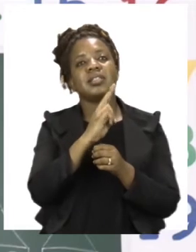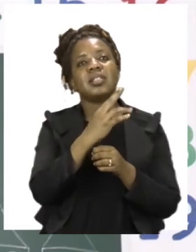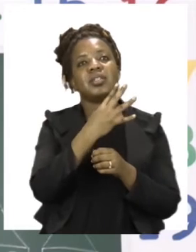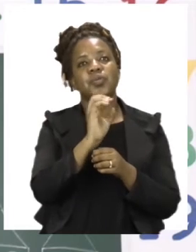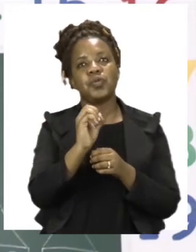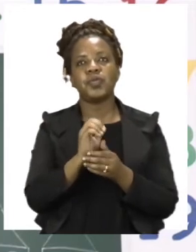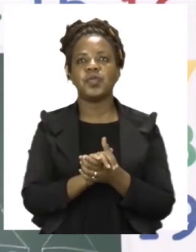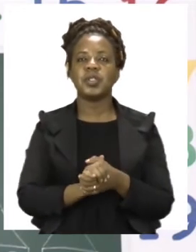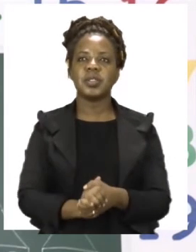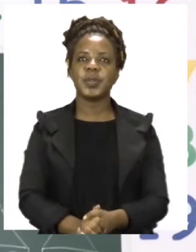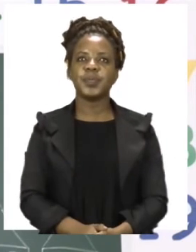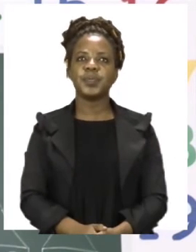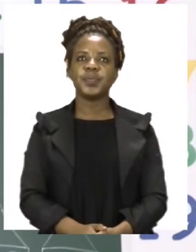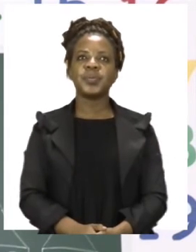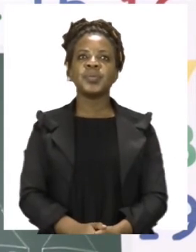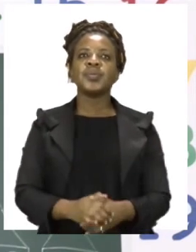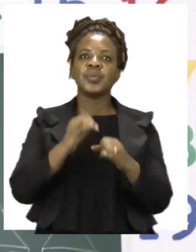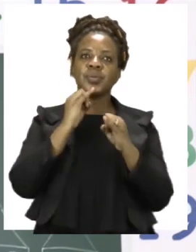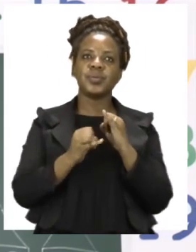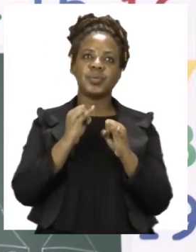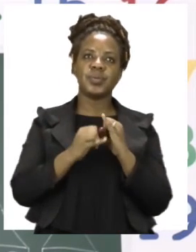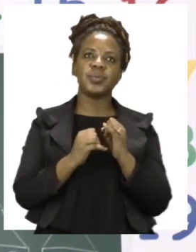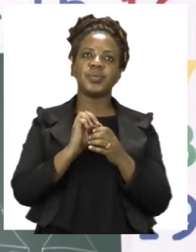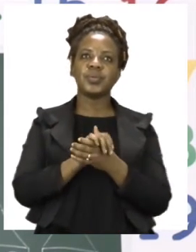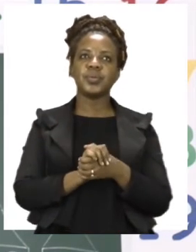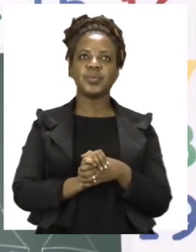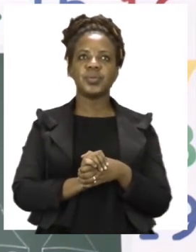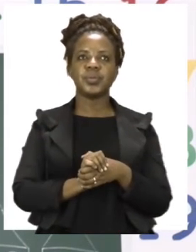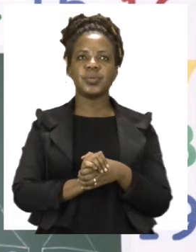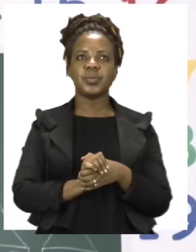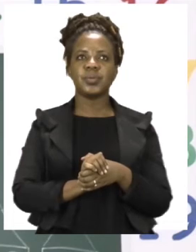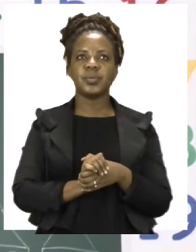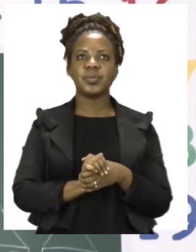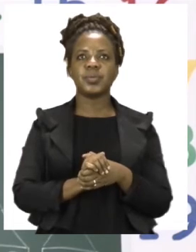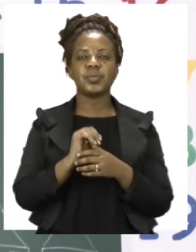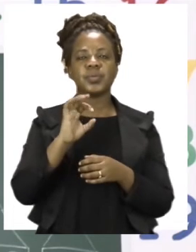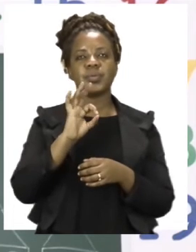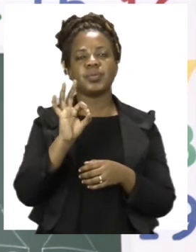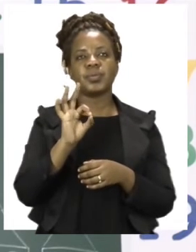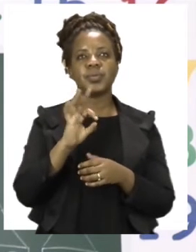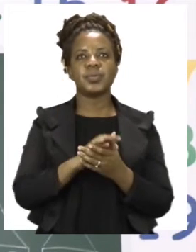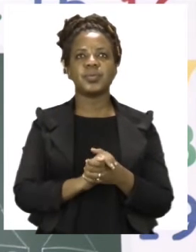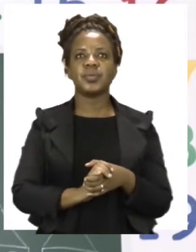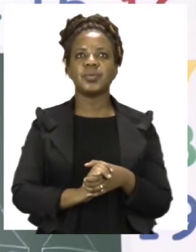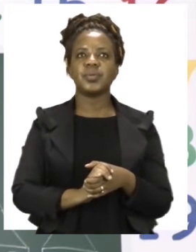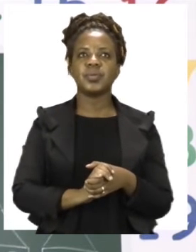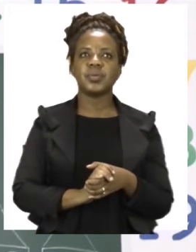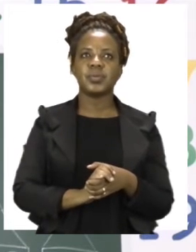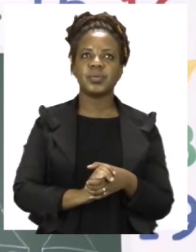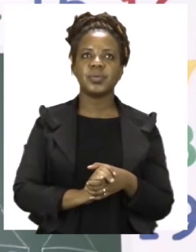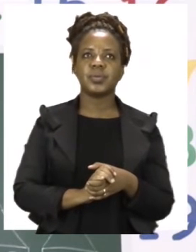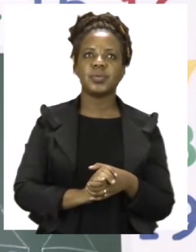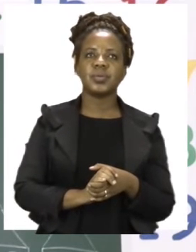let's try the last one, the one that we are saying is F. F is saying